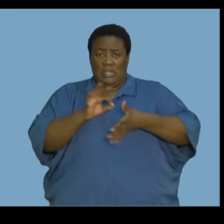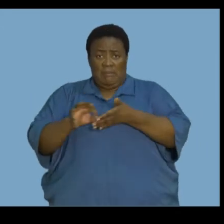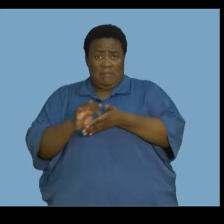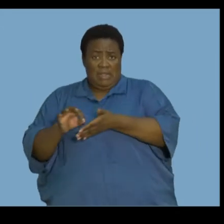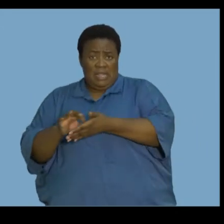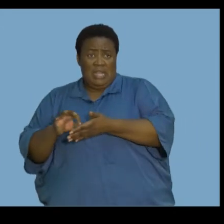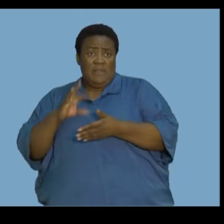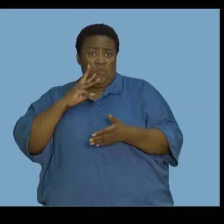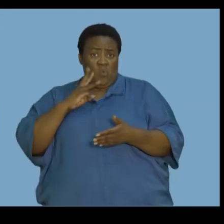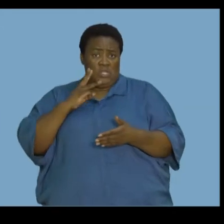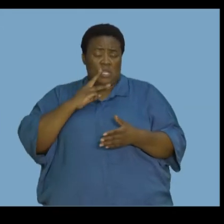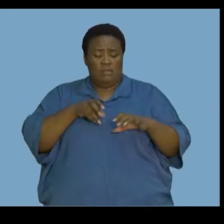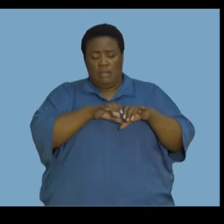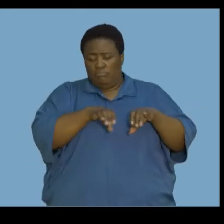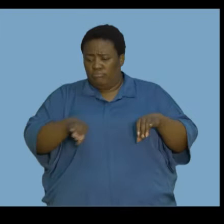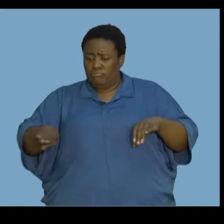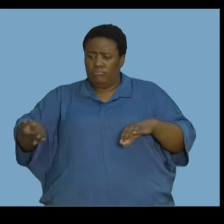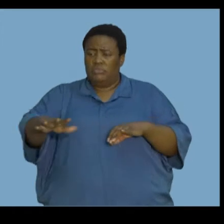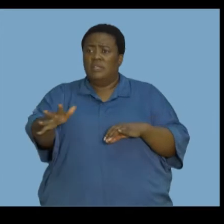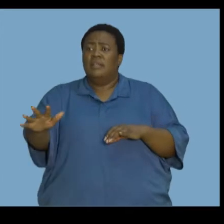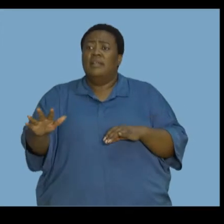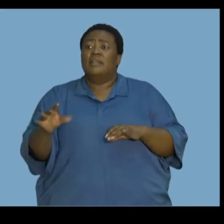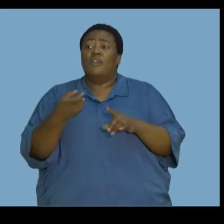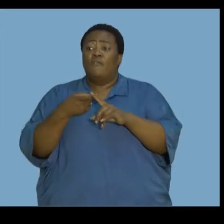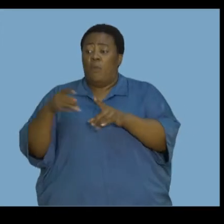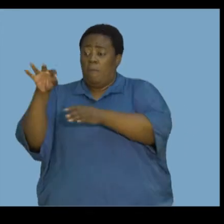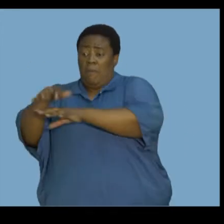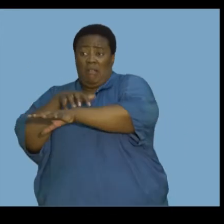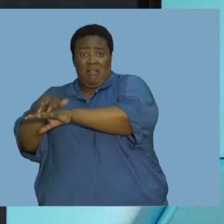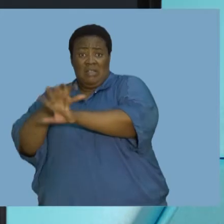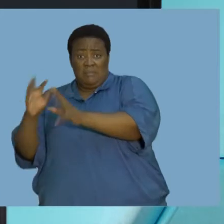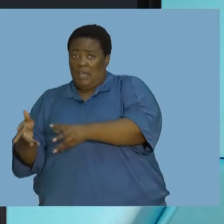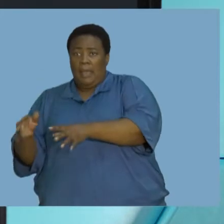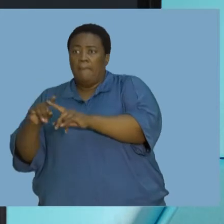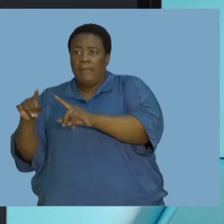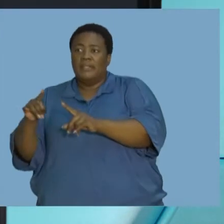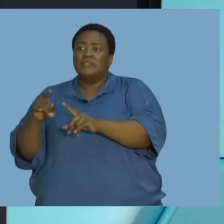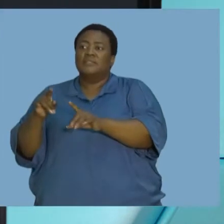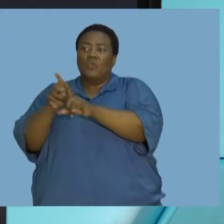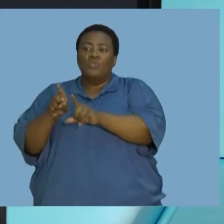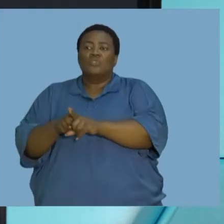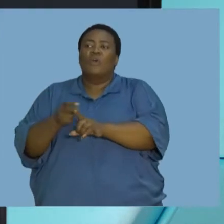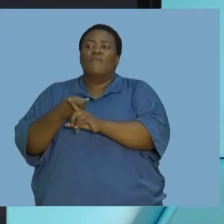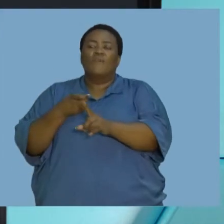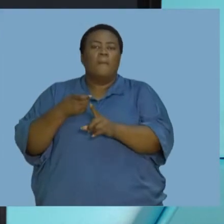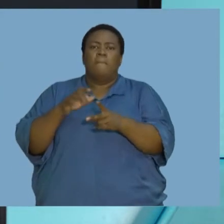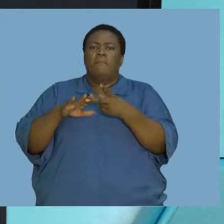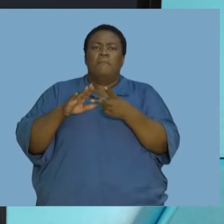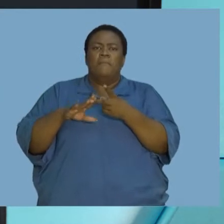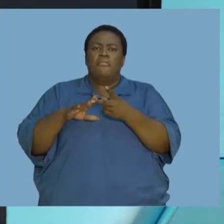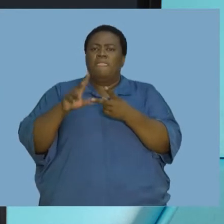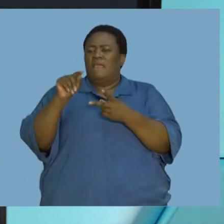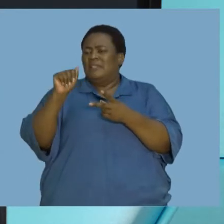runoff fertilizer, lawns, and farms. So it's not just from agriculture, but as you can see, it's from even septic